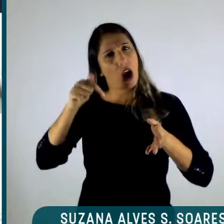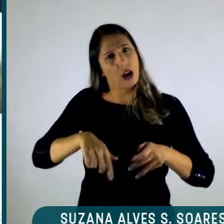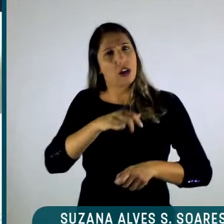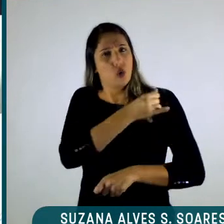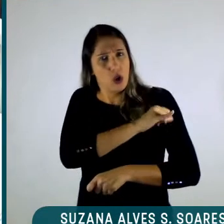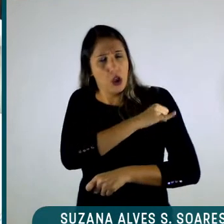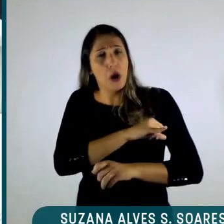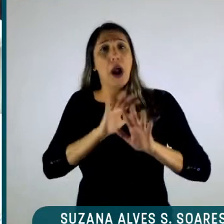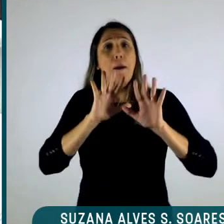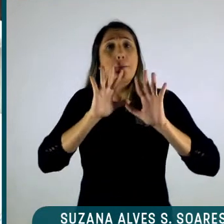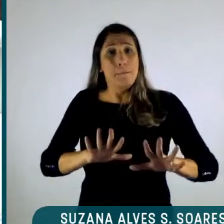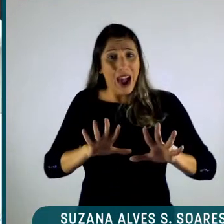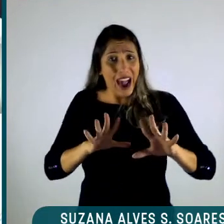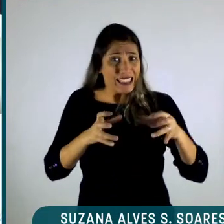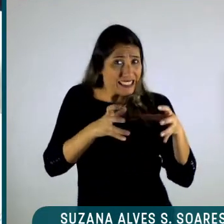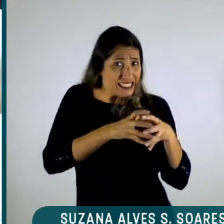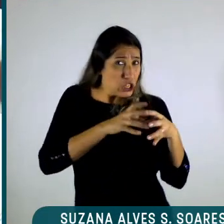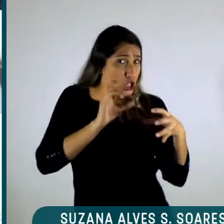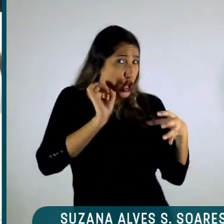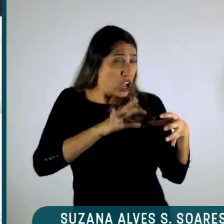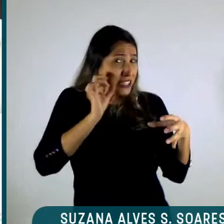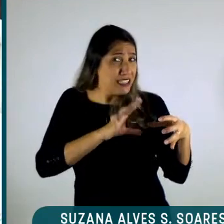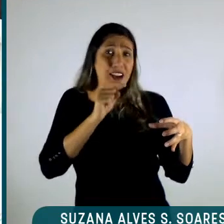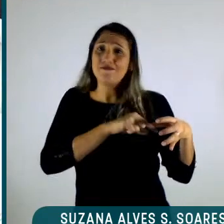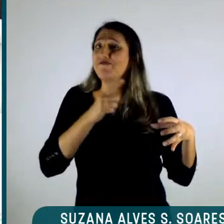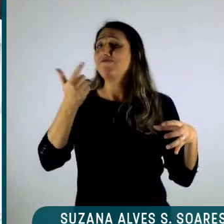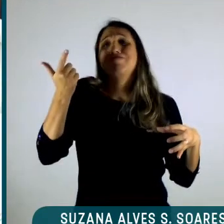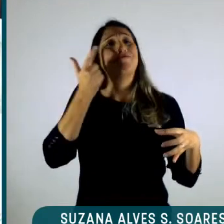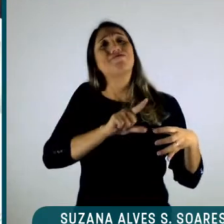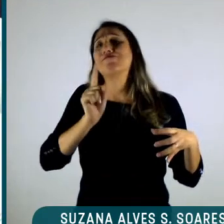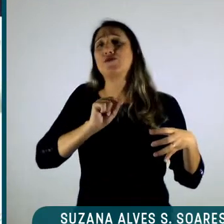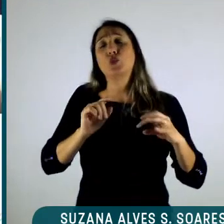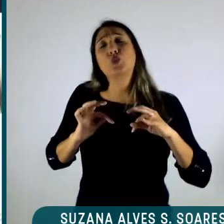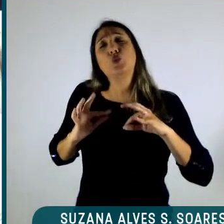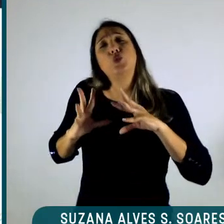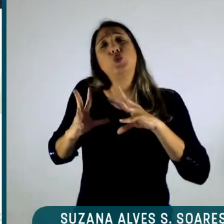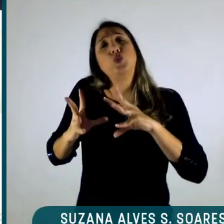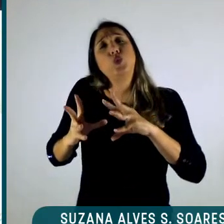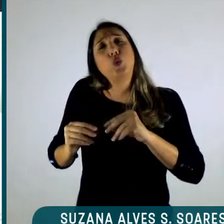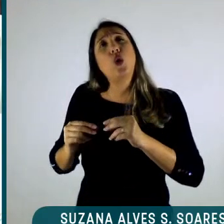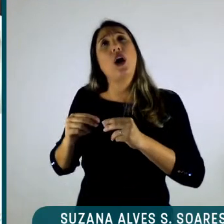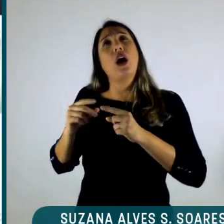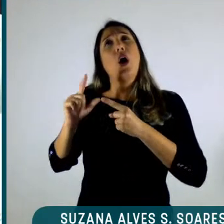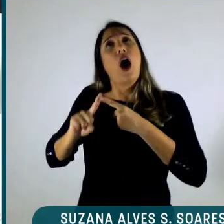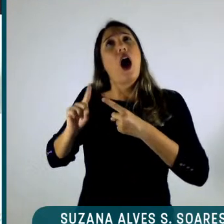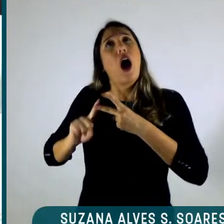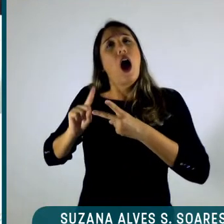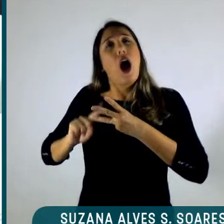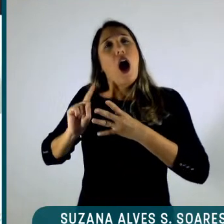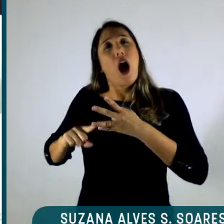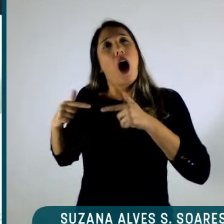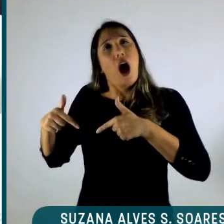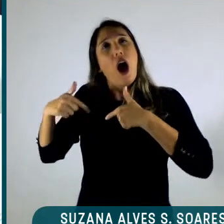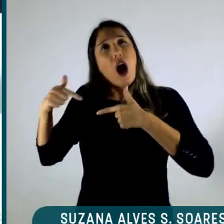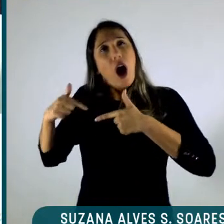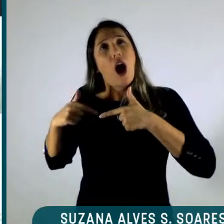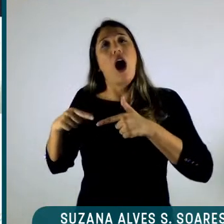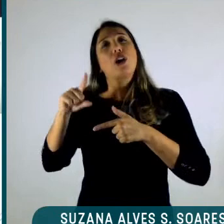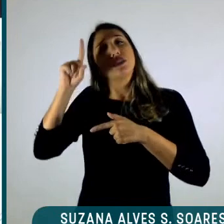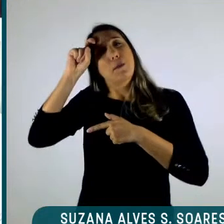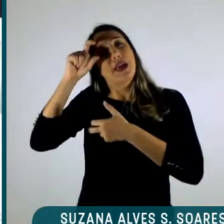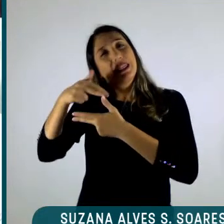about Paraisópolis in Rio, they would not be able to provide and supply this body